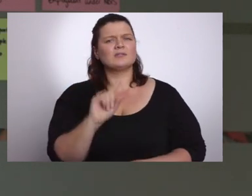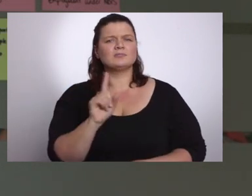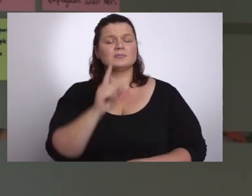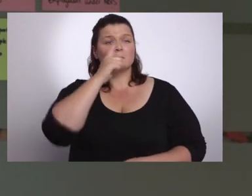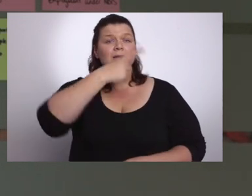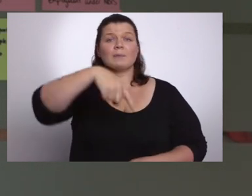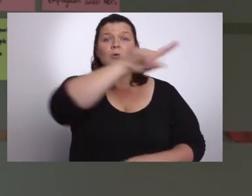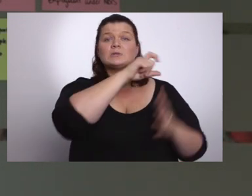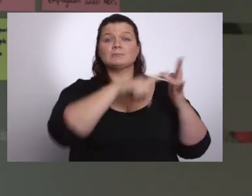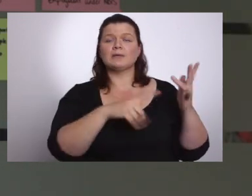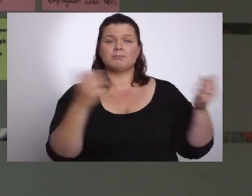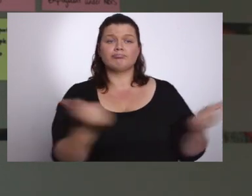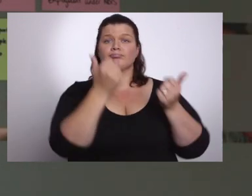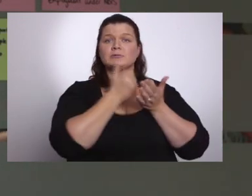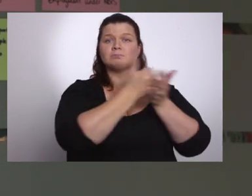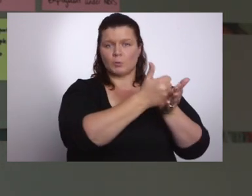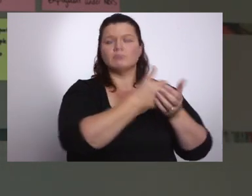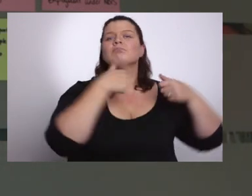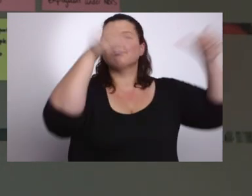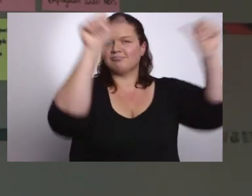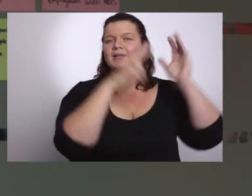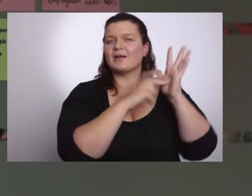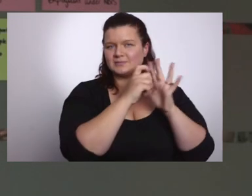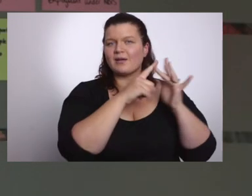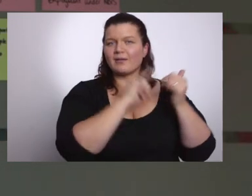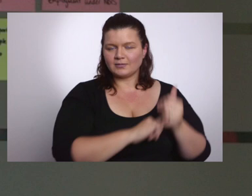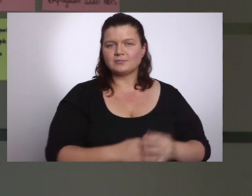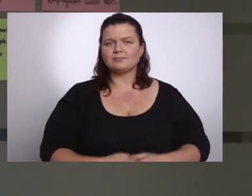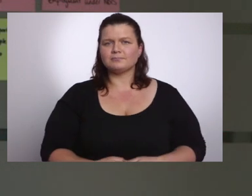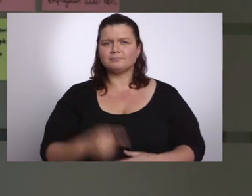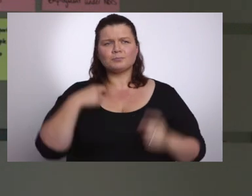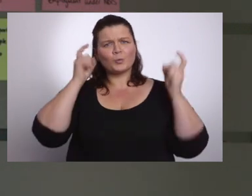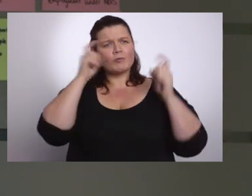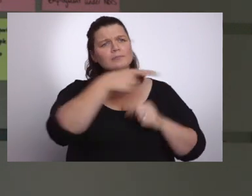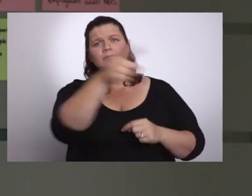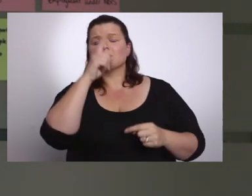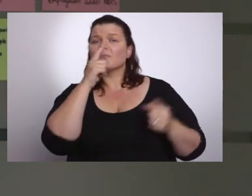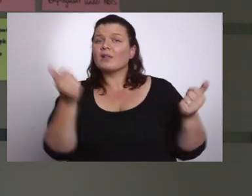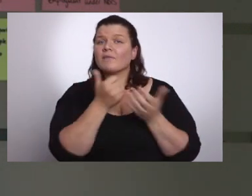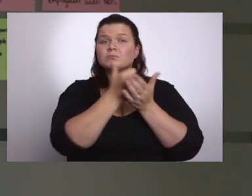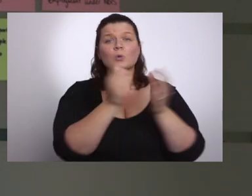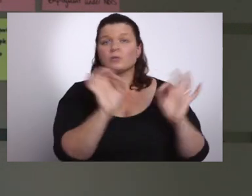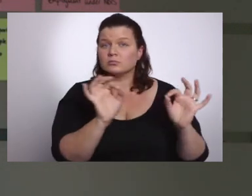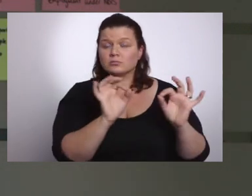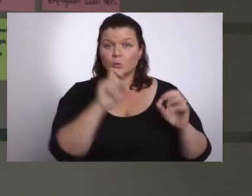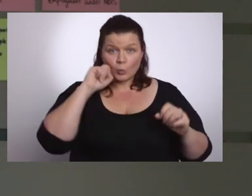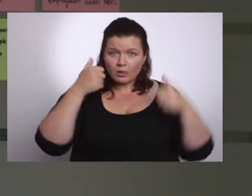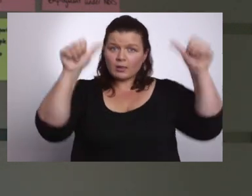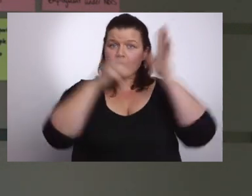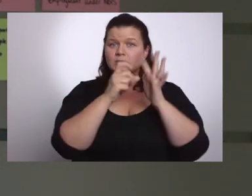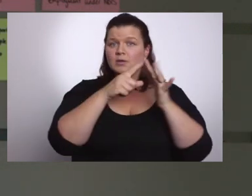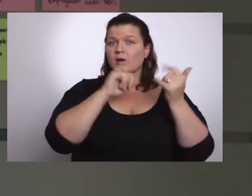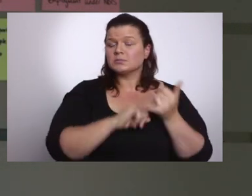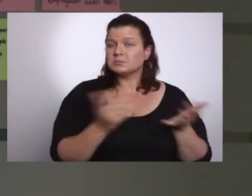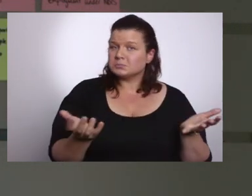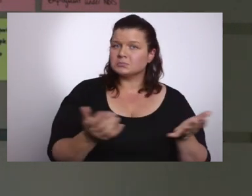with the greatest support have had the greatest outcomes. And my worry is that those people without that support won't have